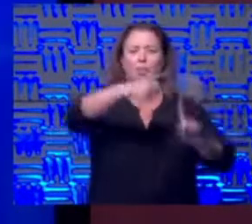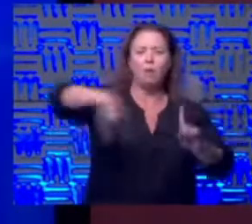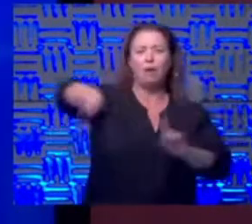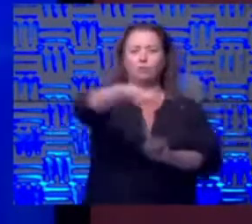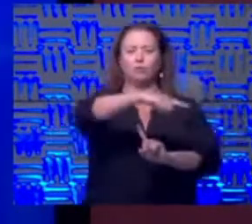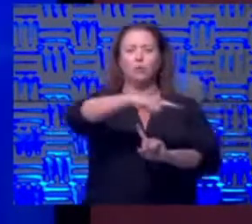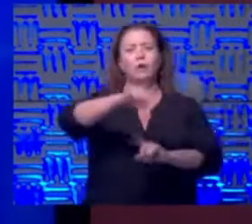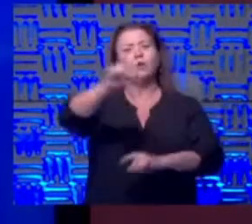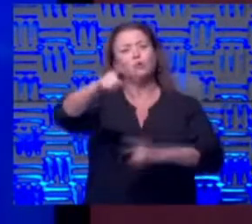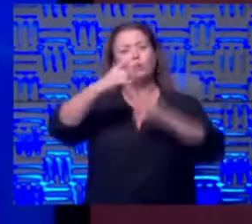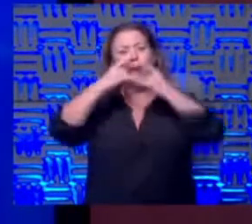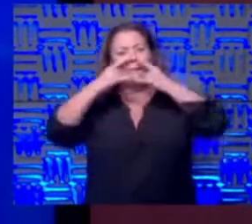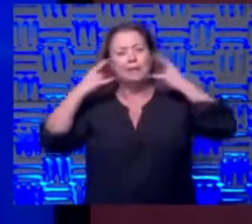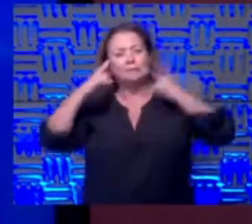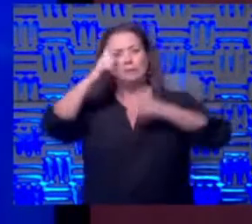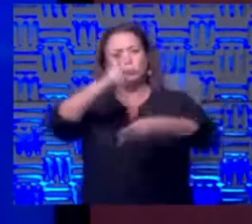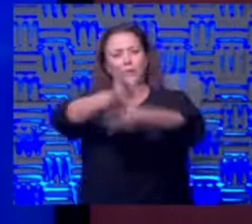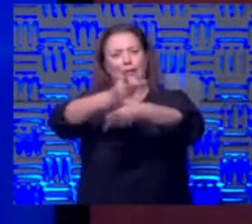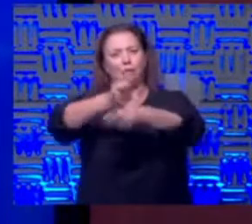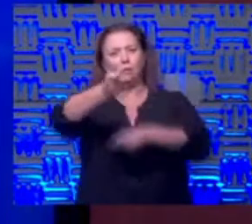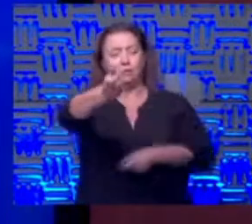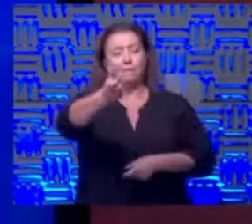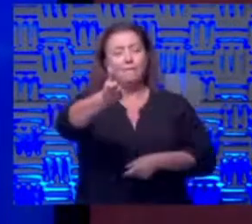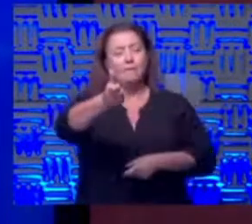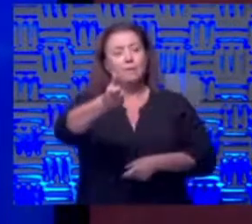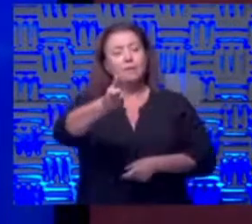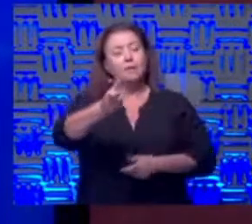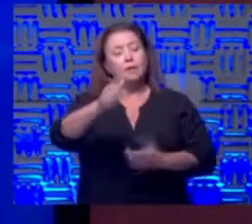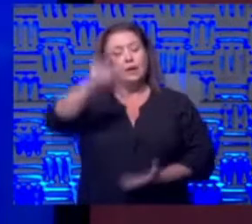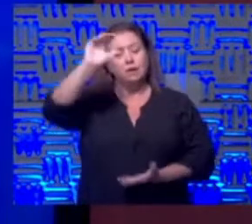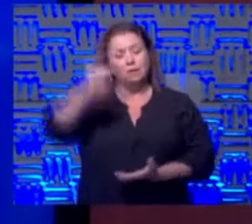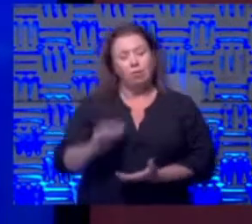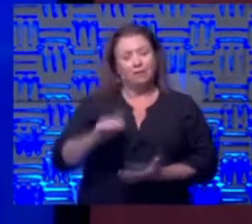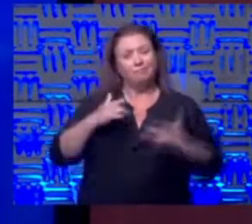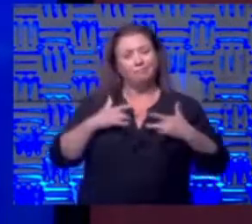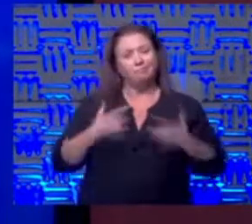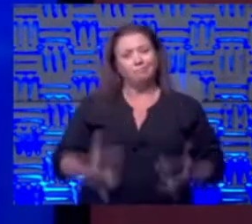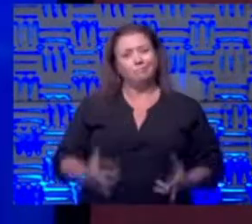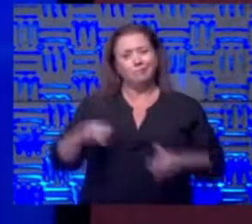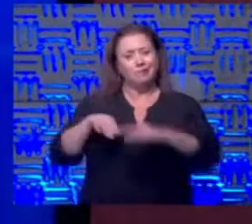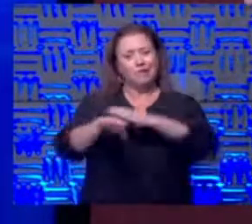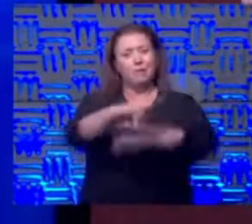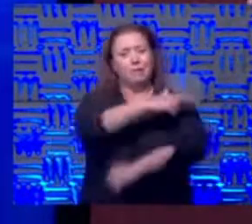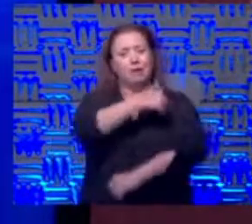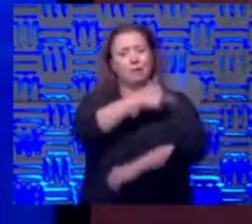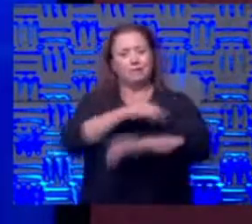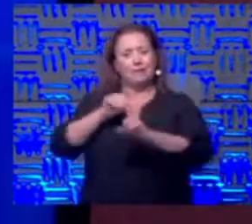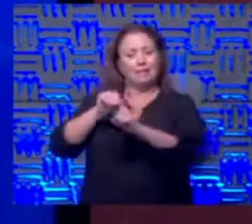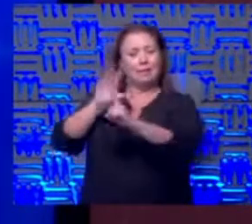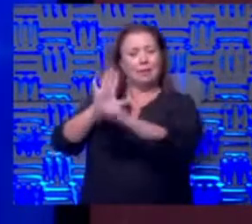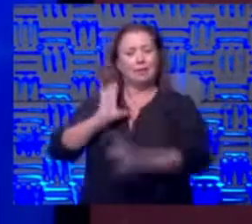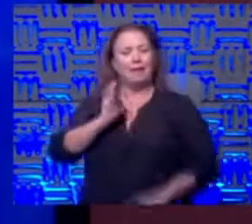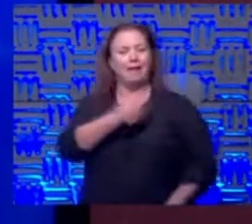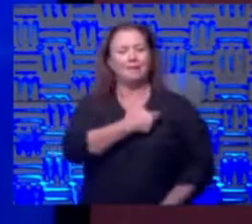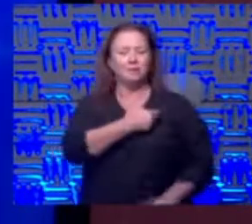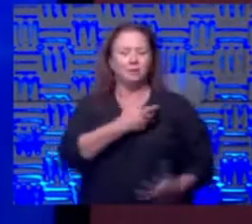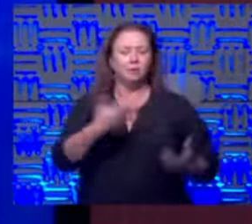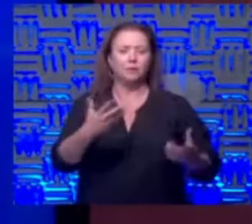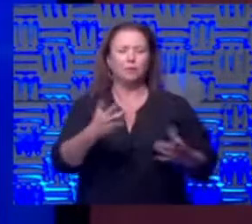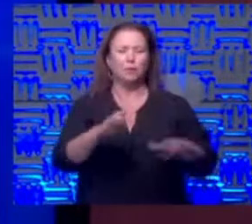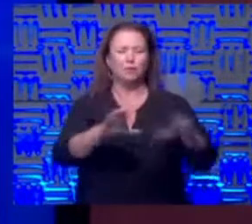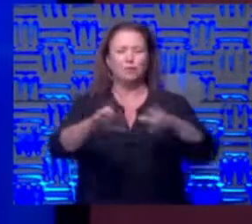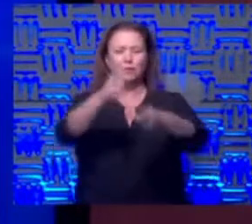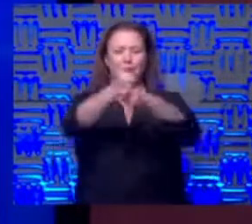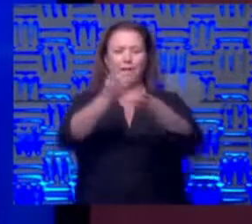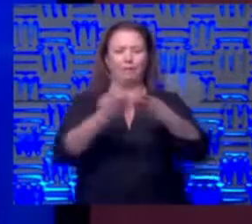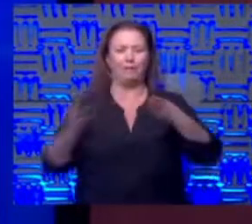wear a mask because you're also taking care of yourself. Mm-hmm. And then you're less likely to come into the hospital and expose the rest of us. So, do the right